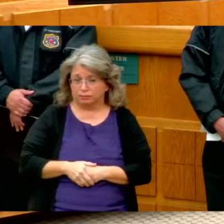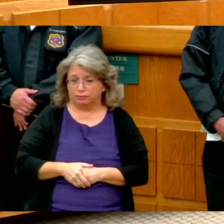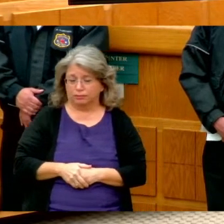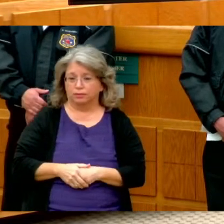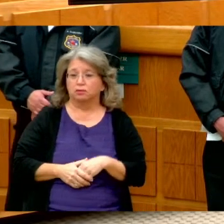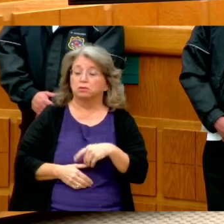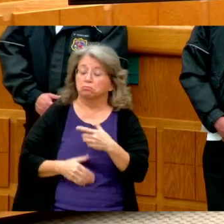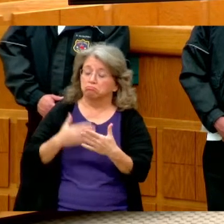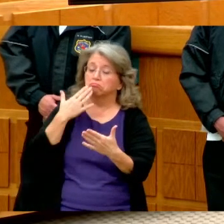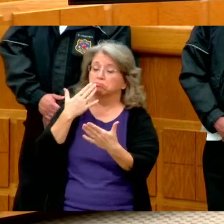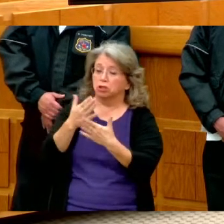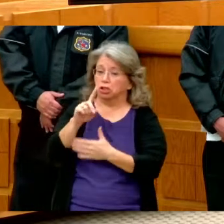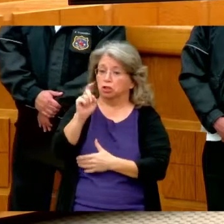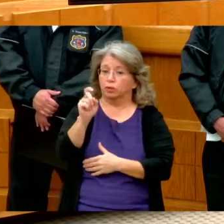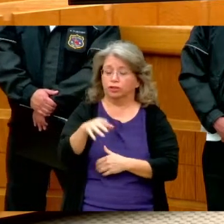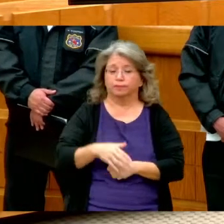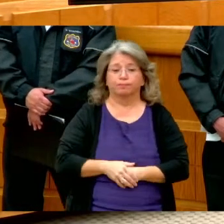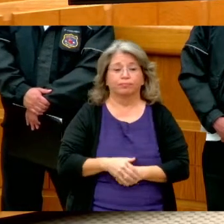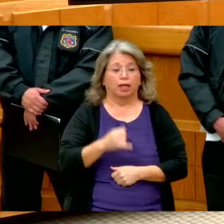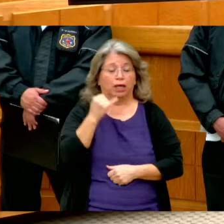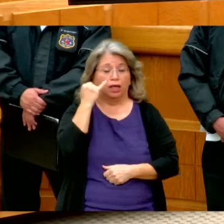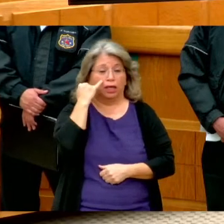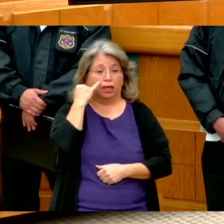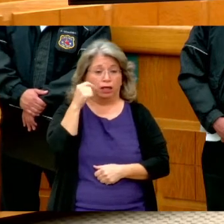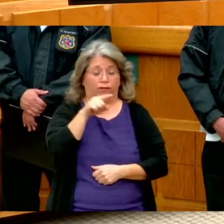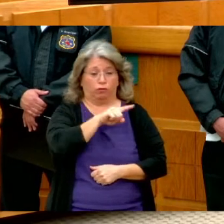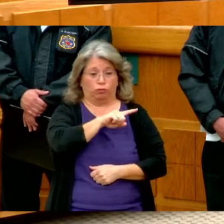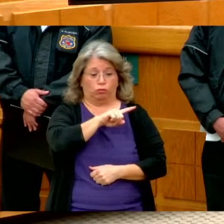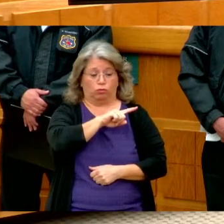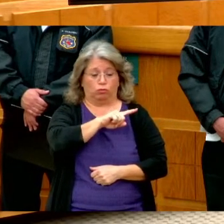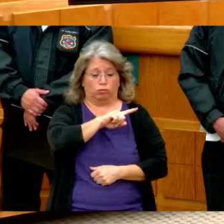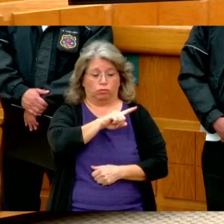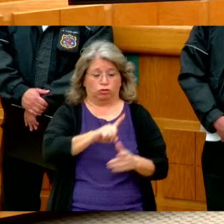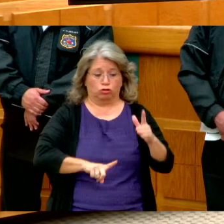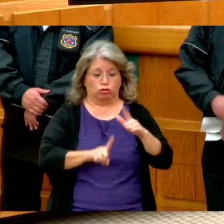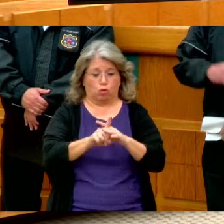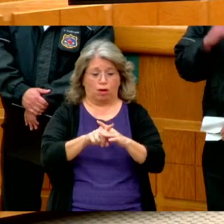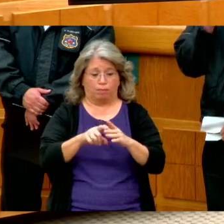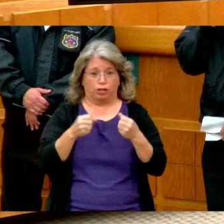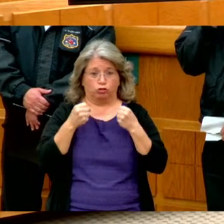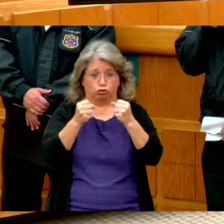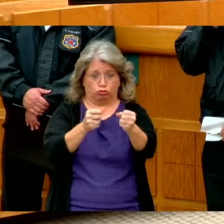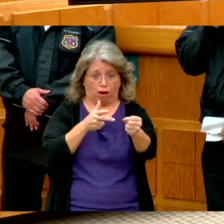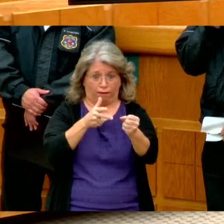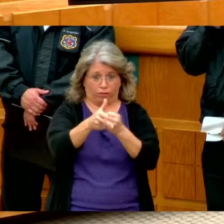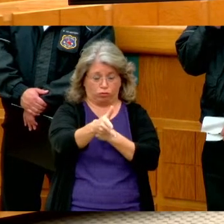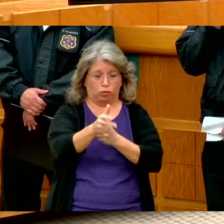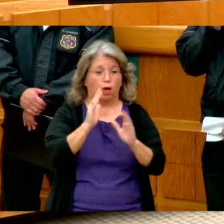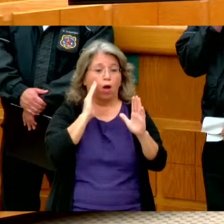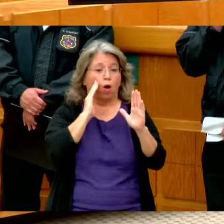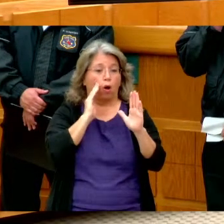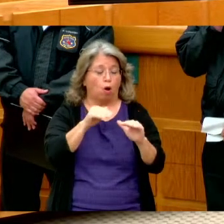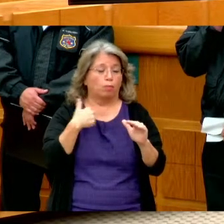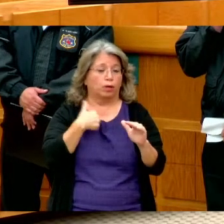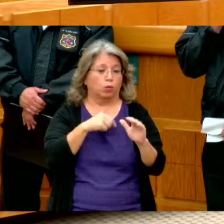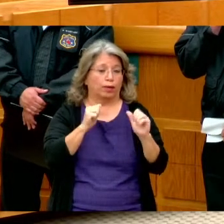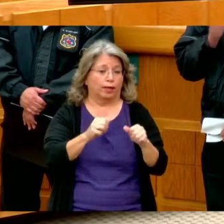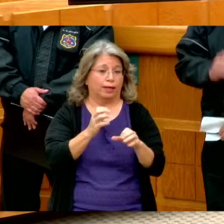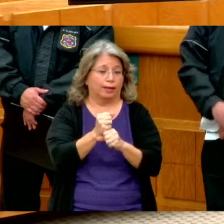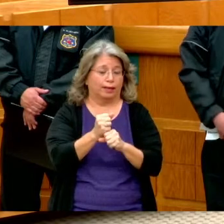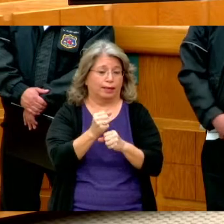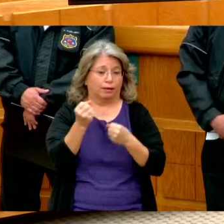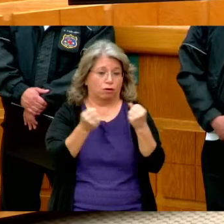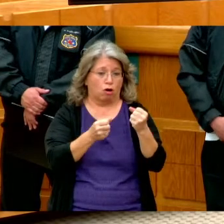well, that's a great question. So if you're going through our drive-through event, we're hoping that we can get cars through in less than